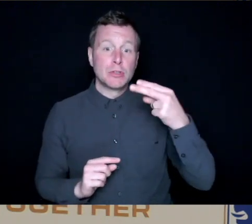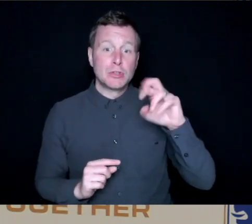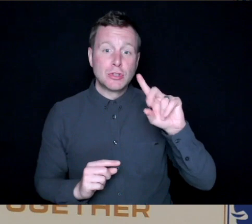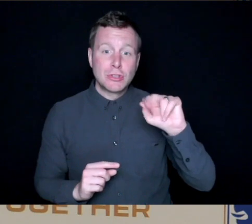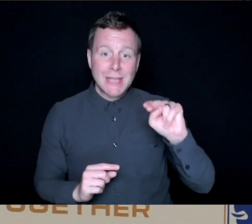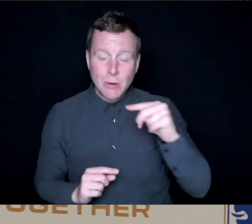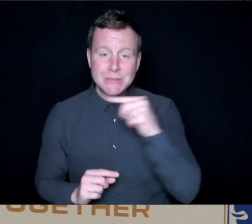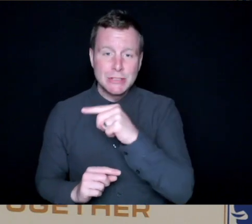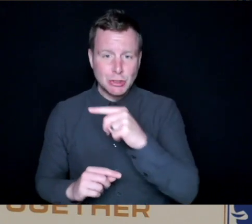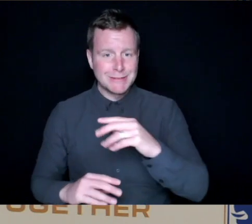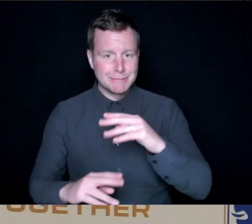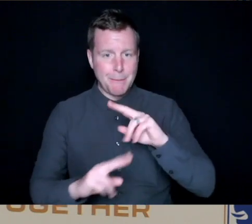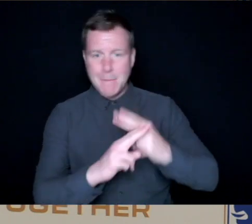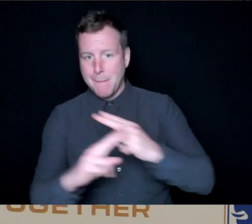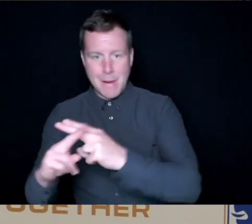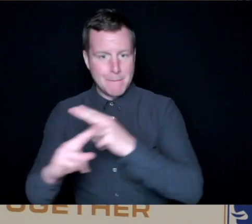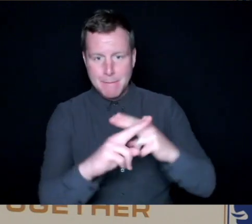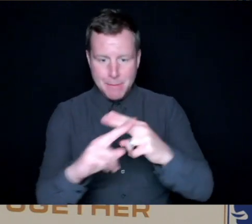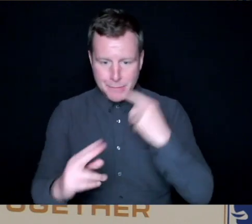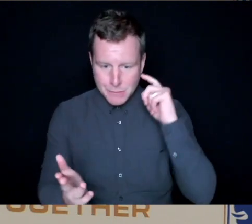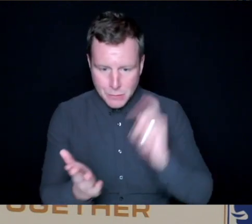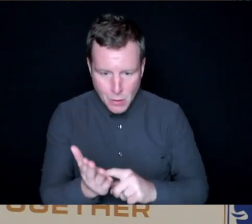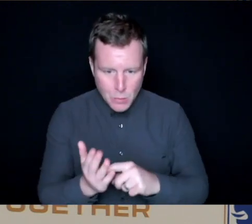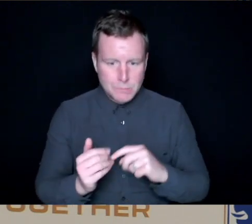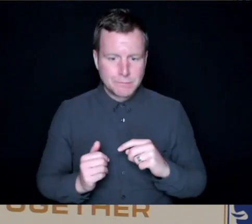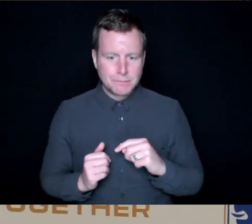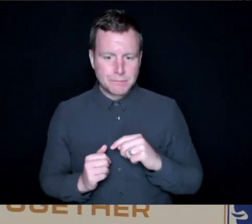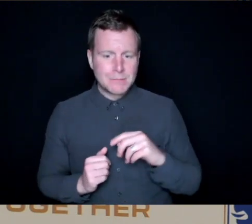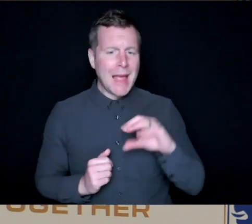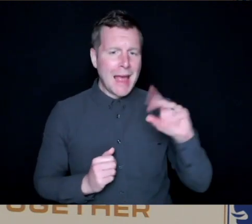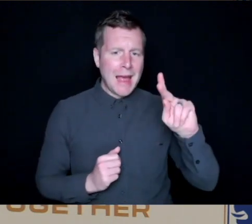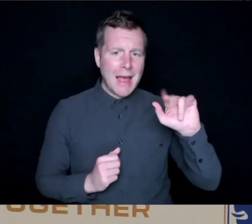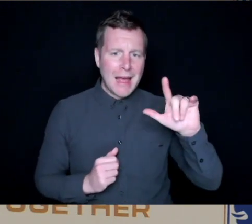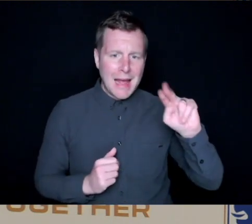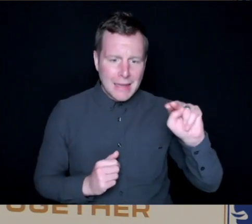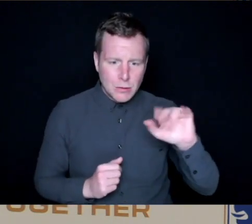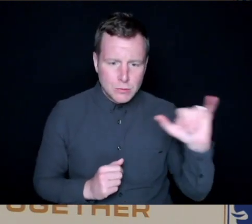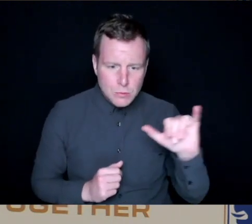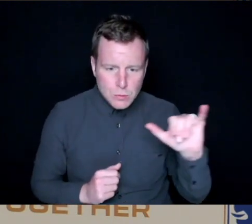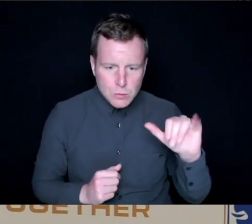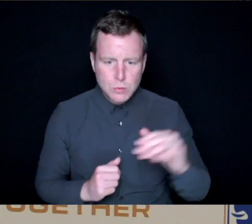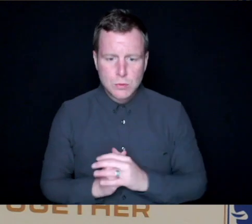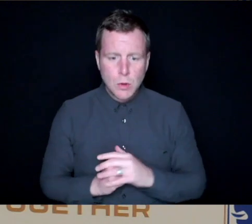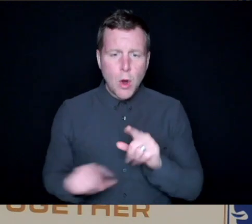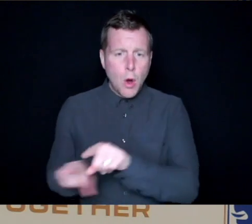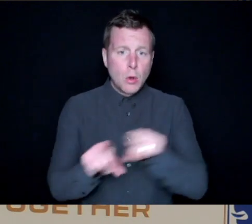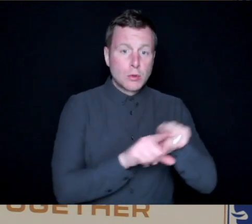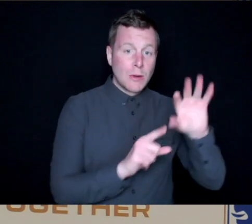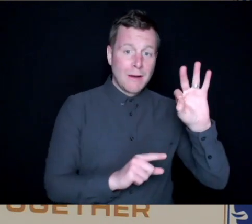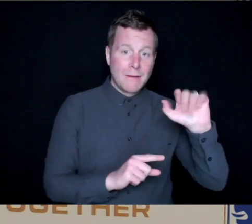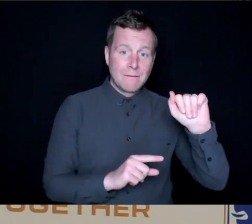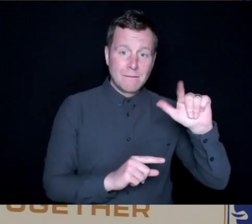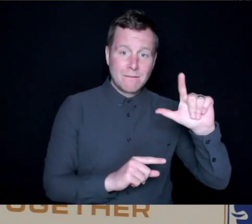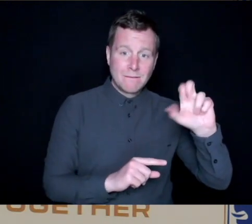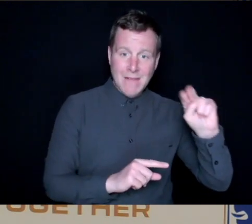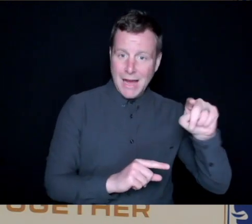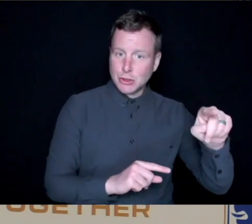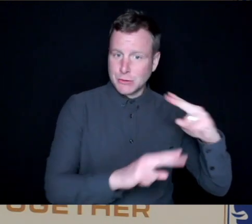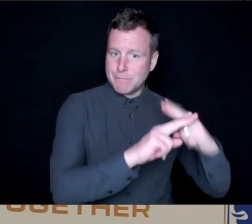really good saves, and then they had a couple of chances and Fallon did really well. And